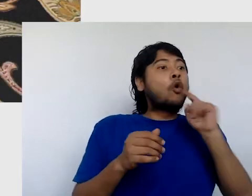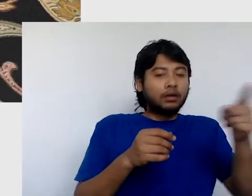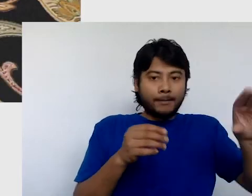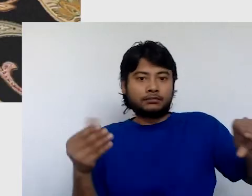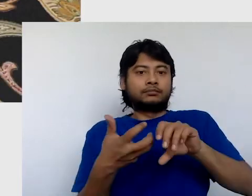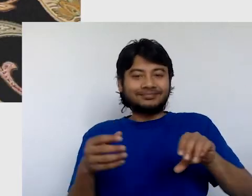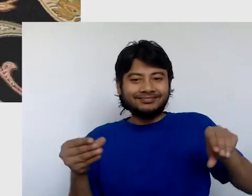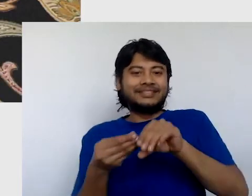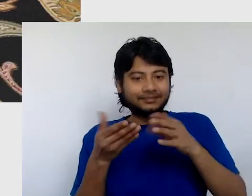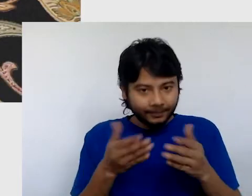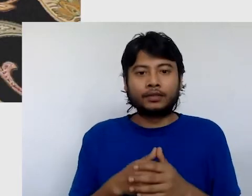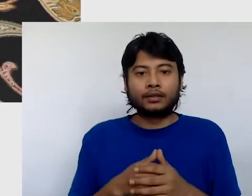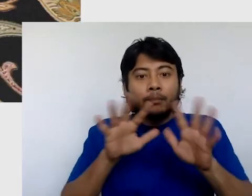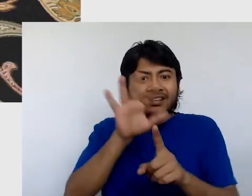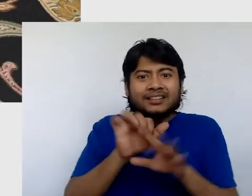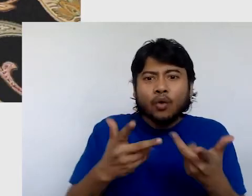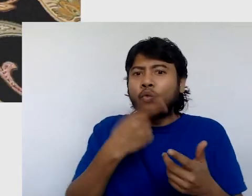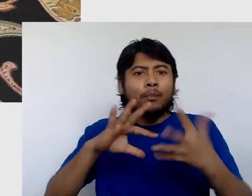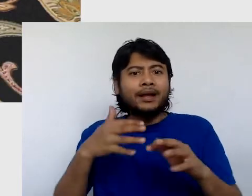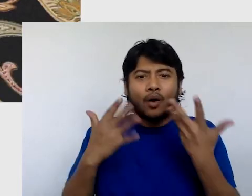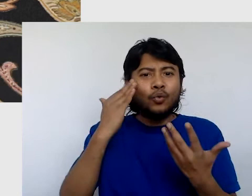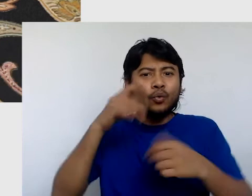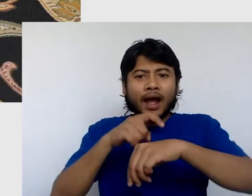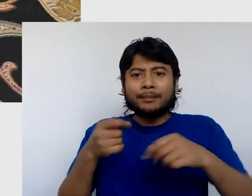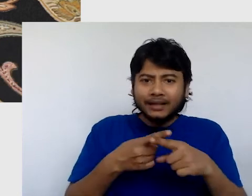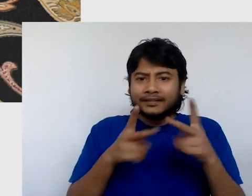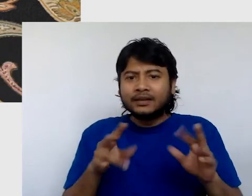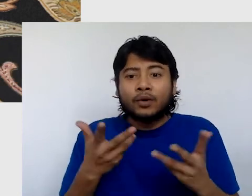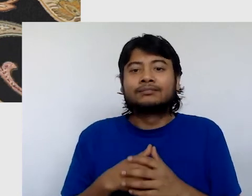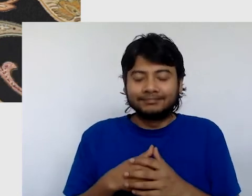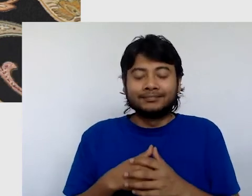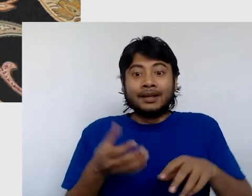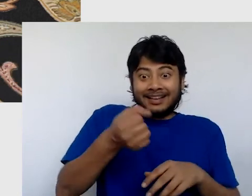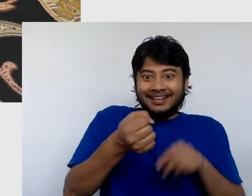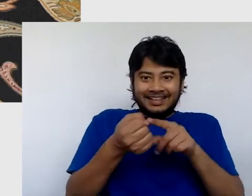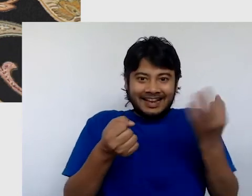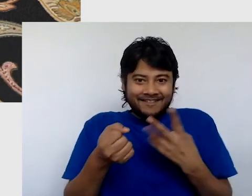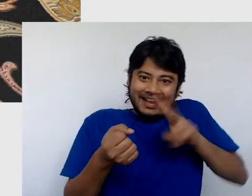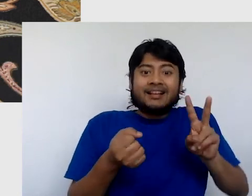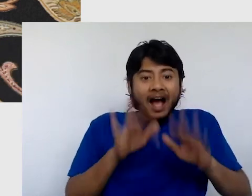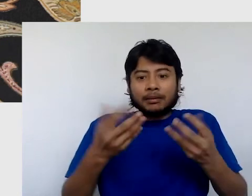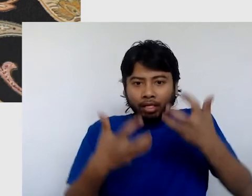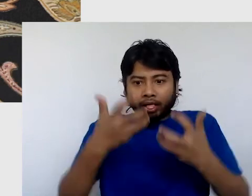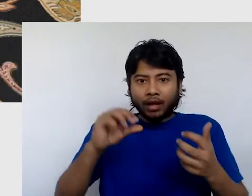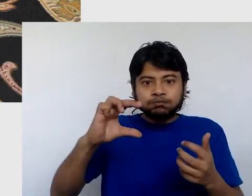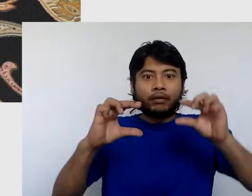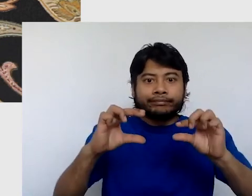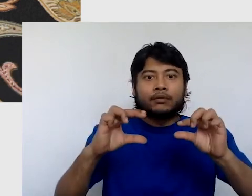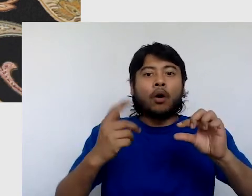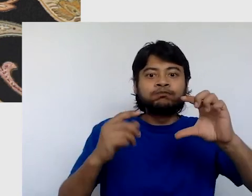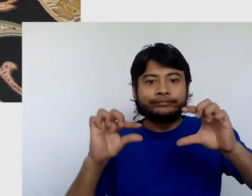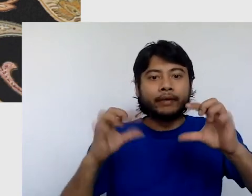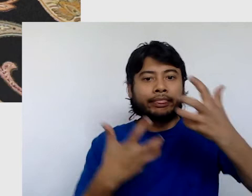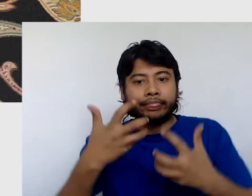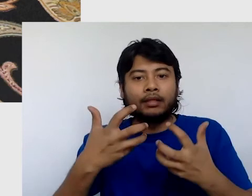hilt is often improperly mounted on the blade, as is commonly observed in most Indian collections. Dr. Elgood